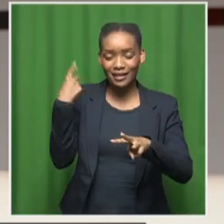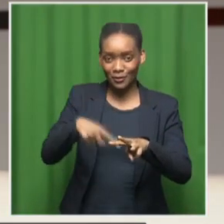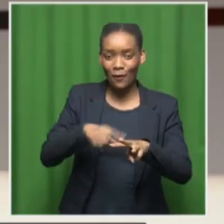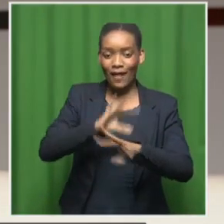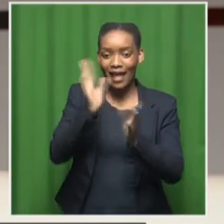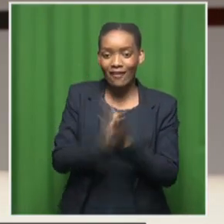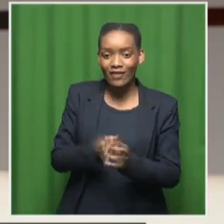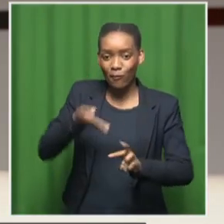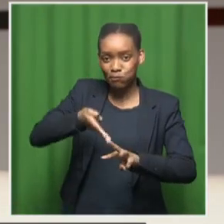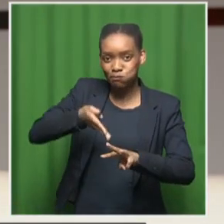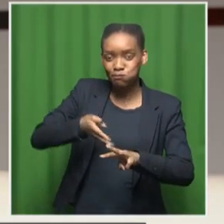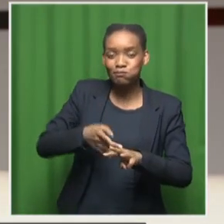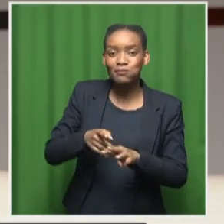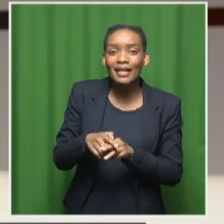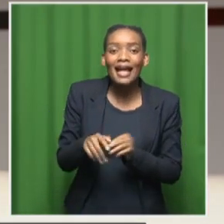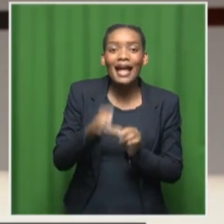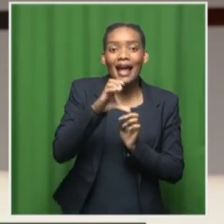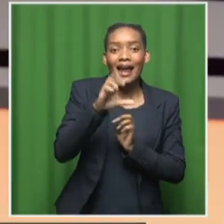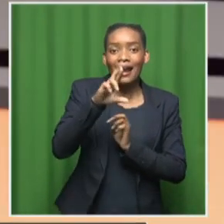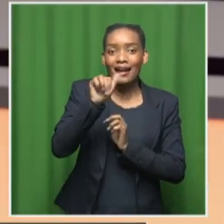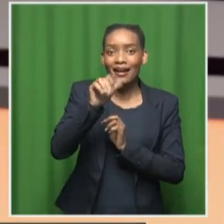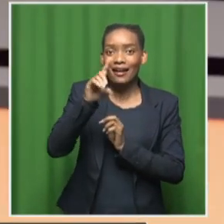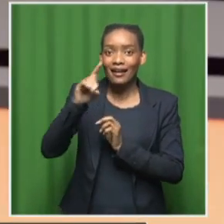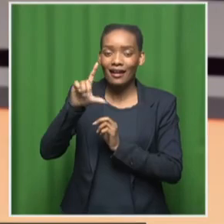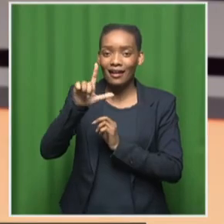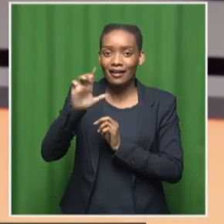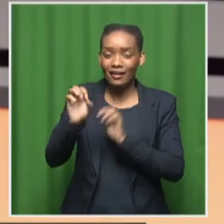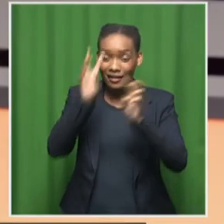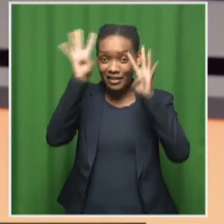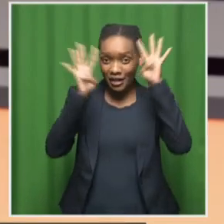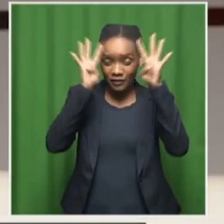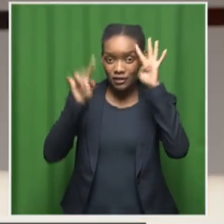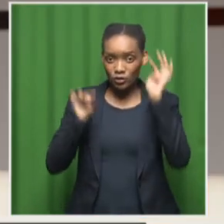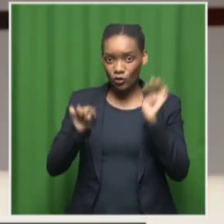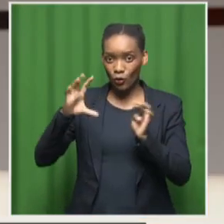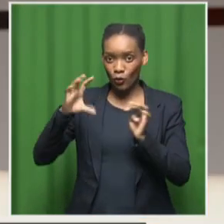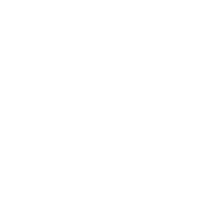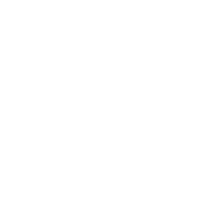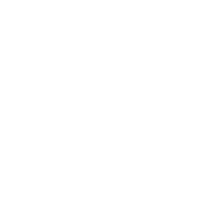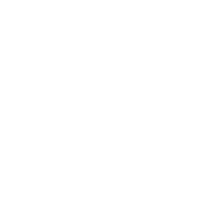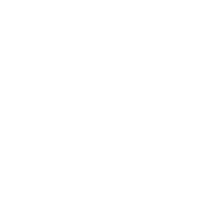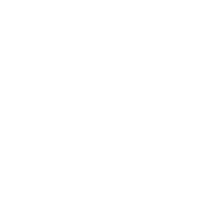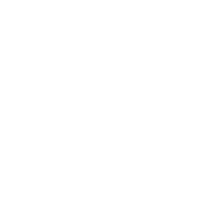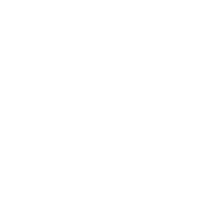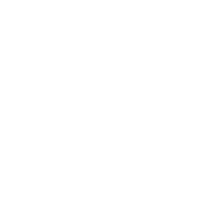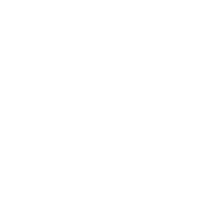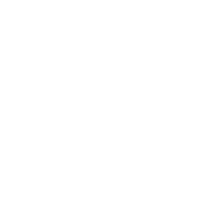is there, cradleofcreativity.com. All right. Faye, great chatting to you. Thank you. Thank you so much.